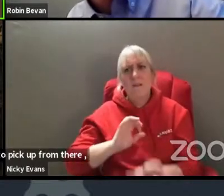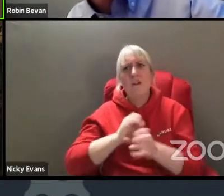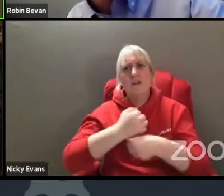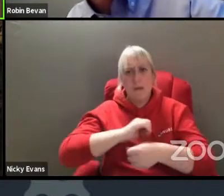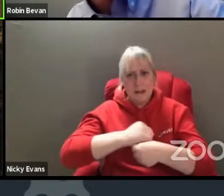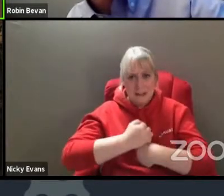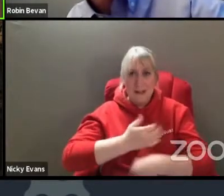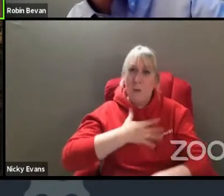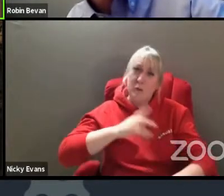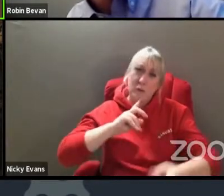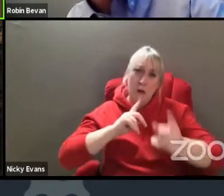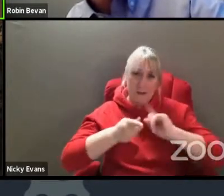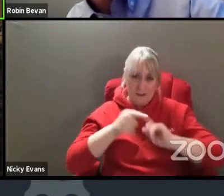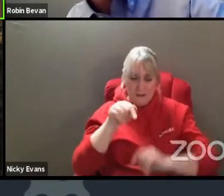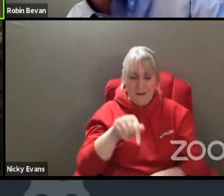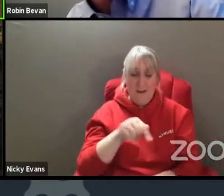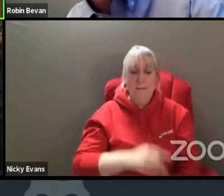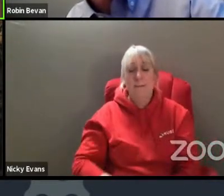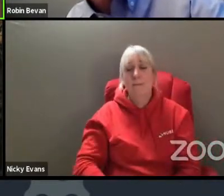point.